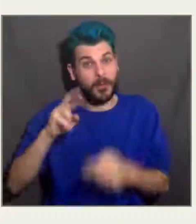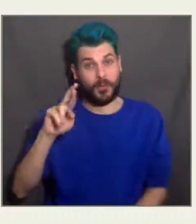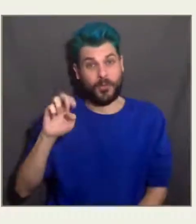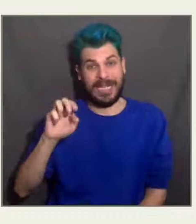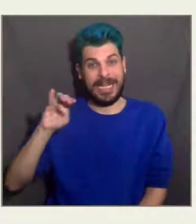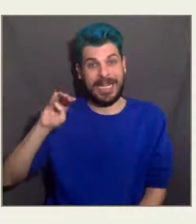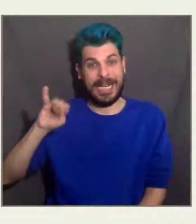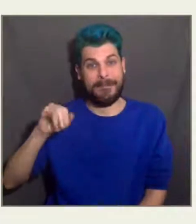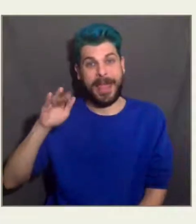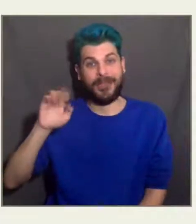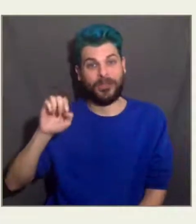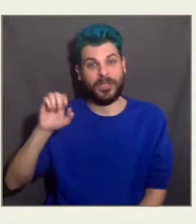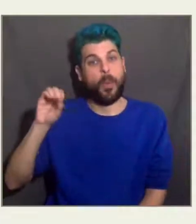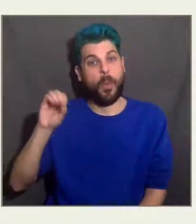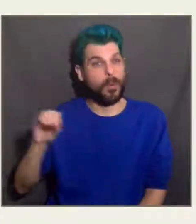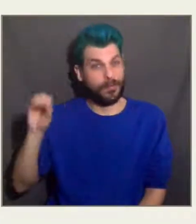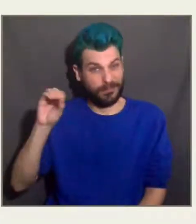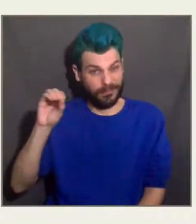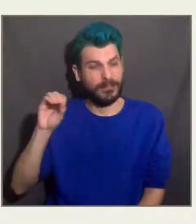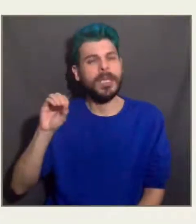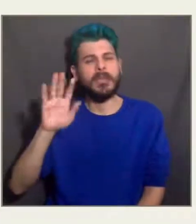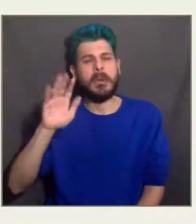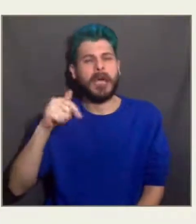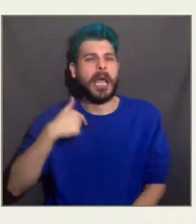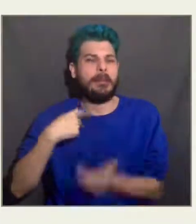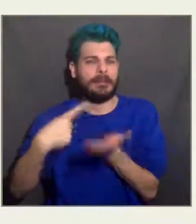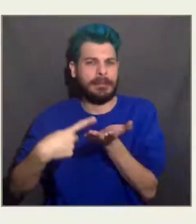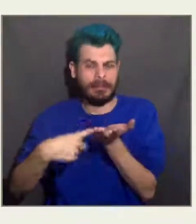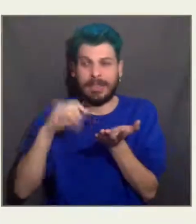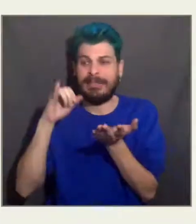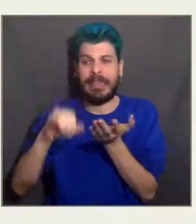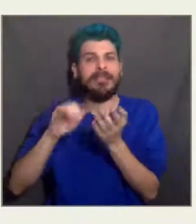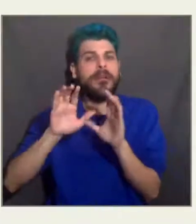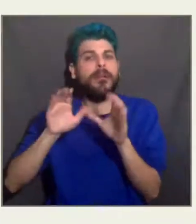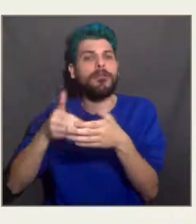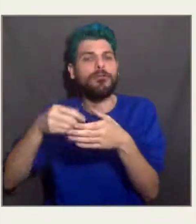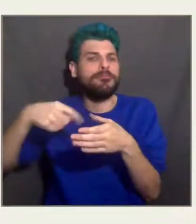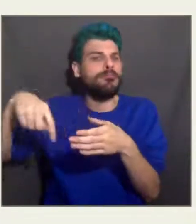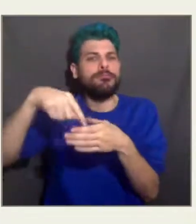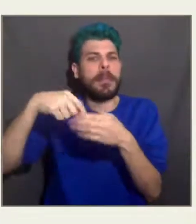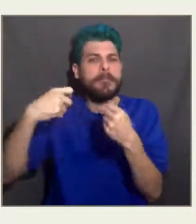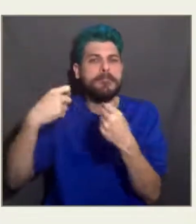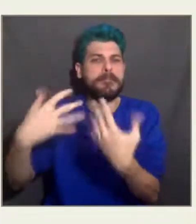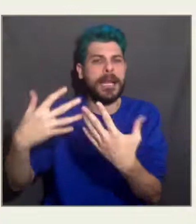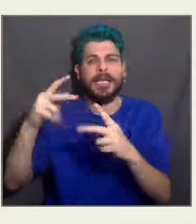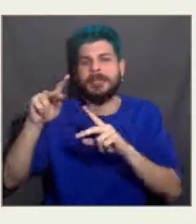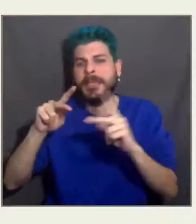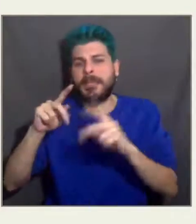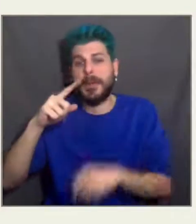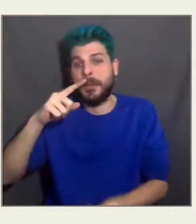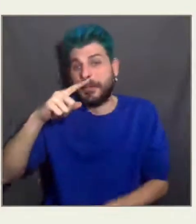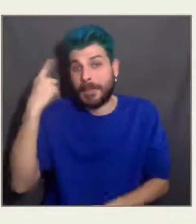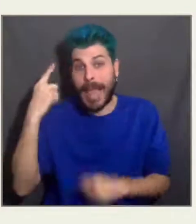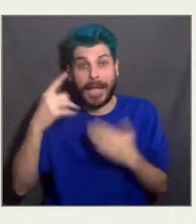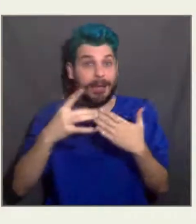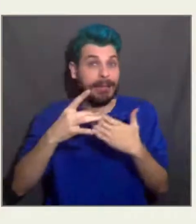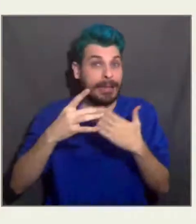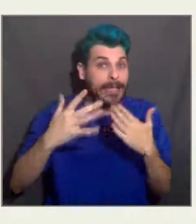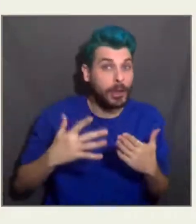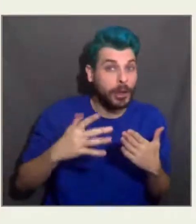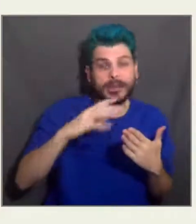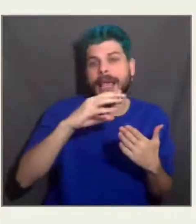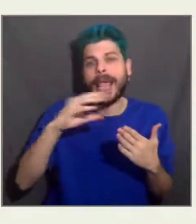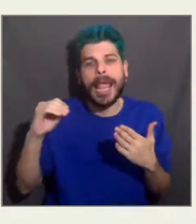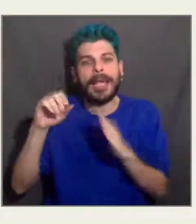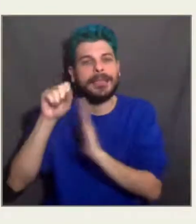little bit about that. Reimagine Oregon being a coalition that has come together of Black leaders that asked all governments from the state level all